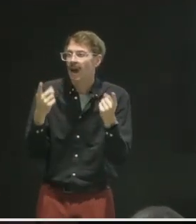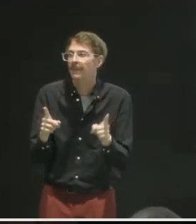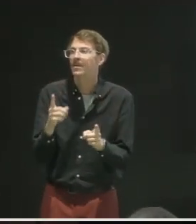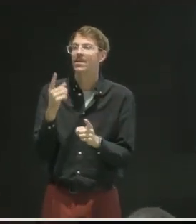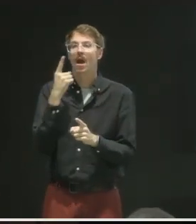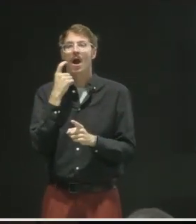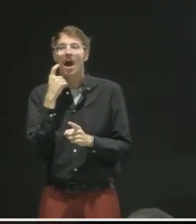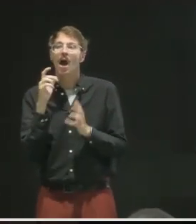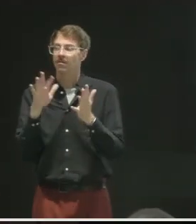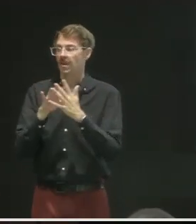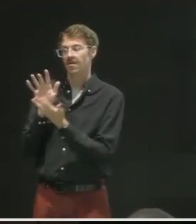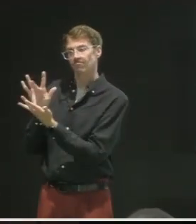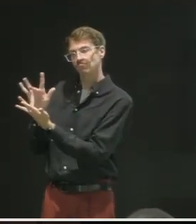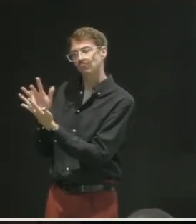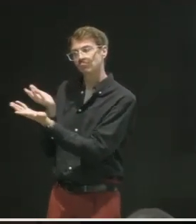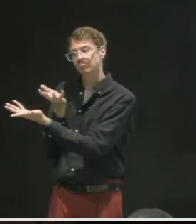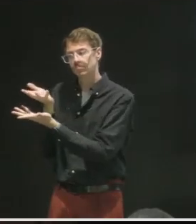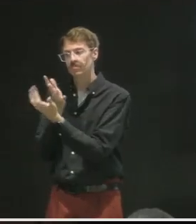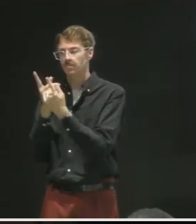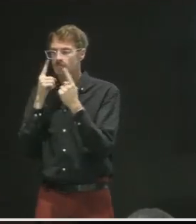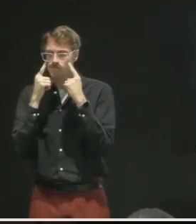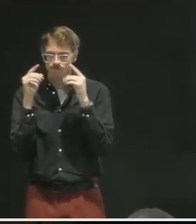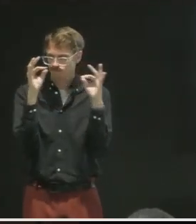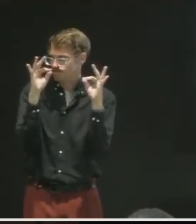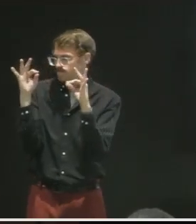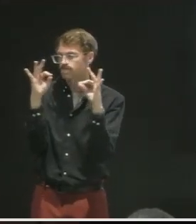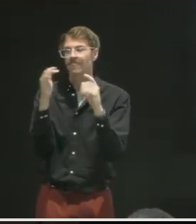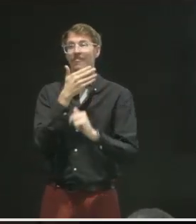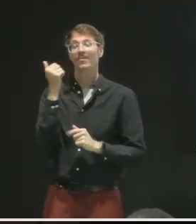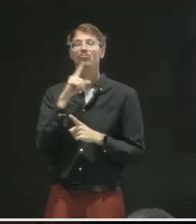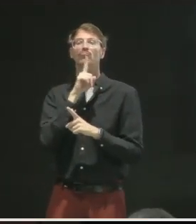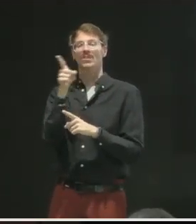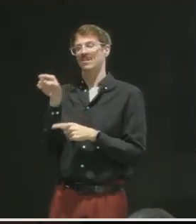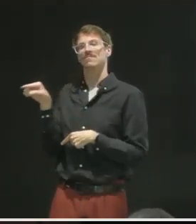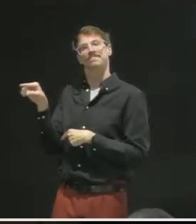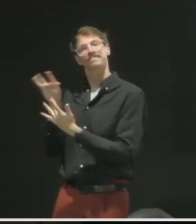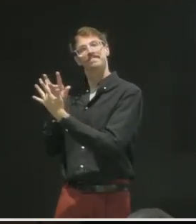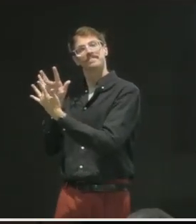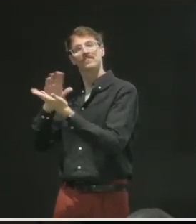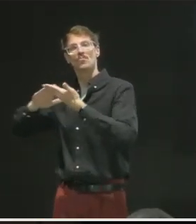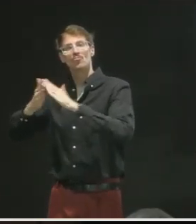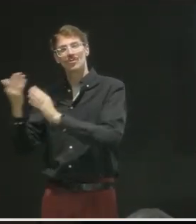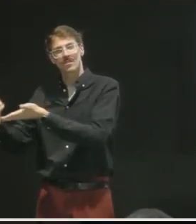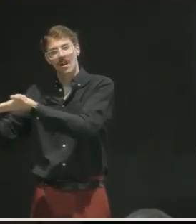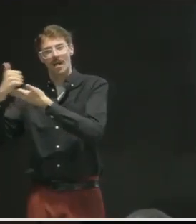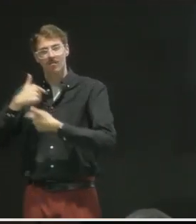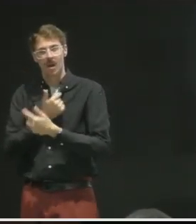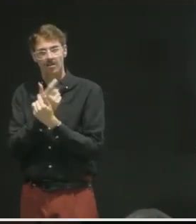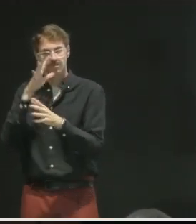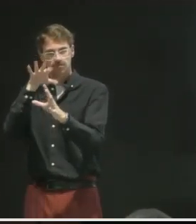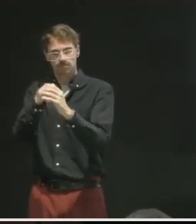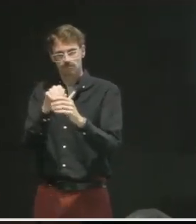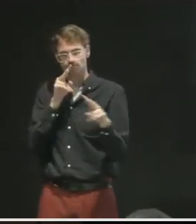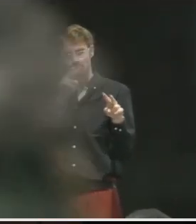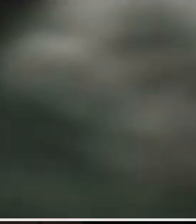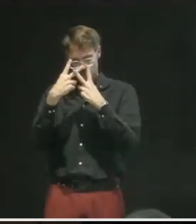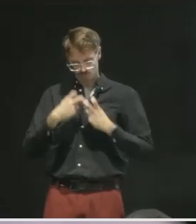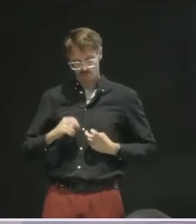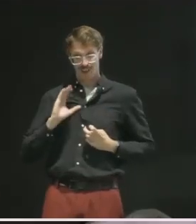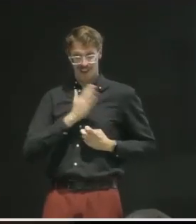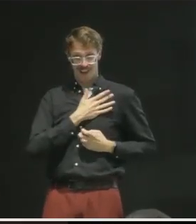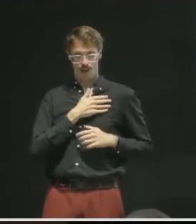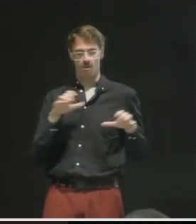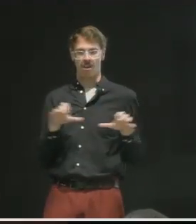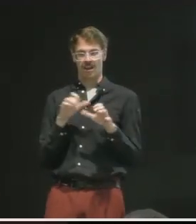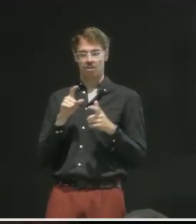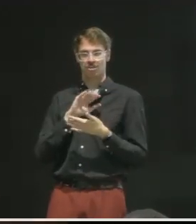sexual exploitation and abuse and sexual harassment. So it's really to help us monitor our actions using the voices of